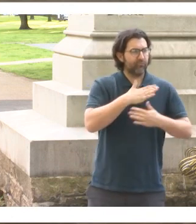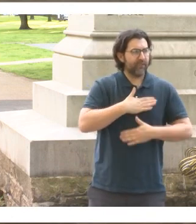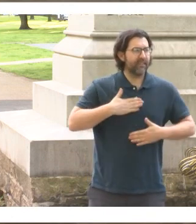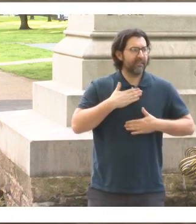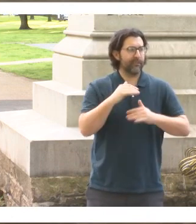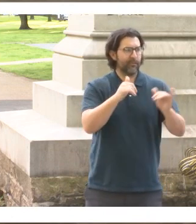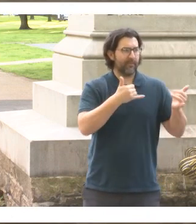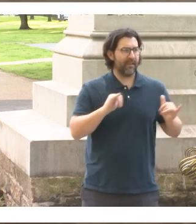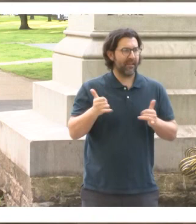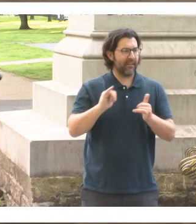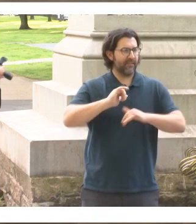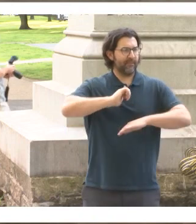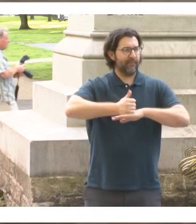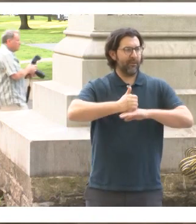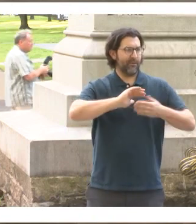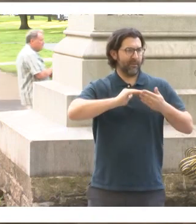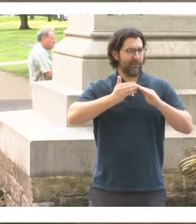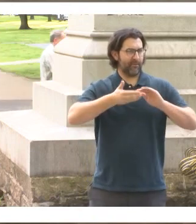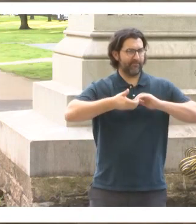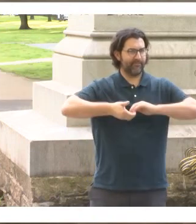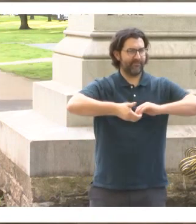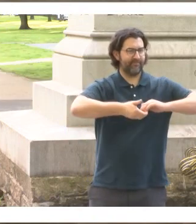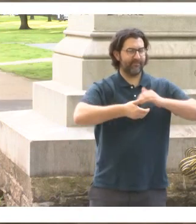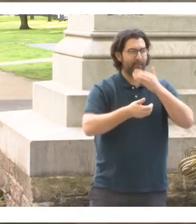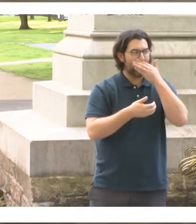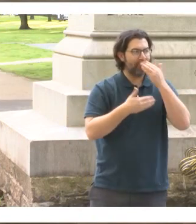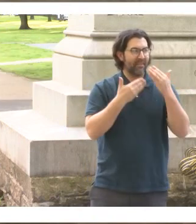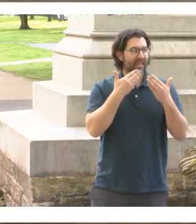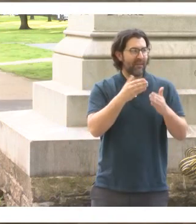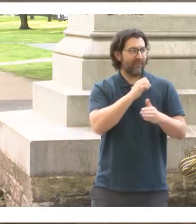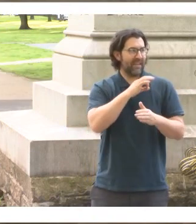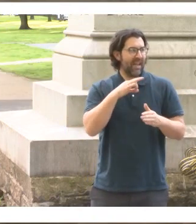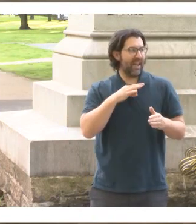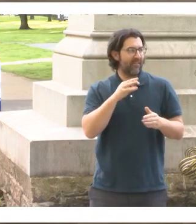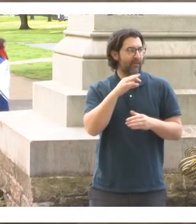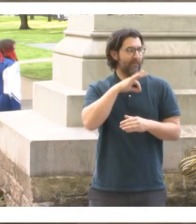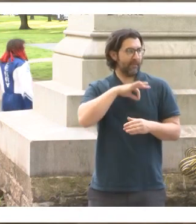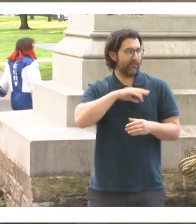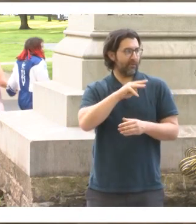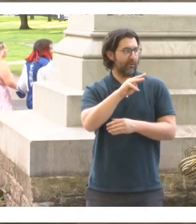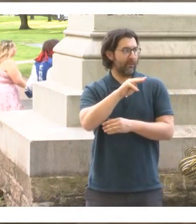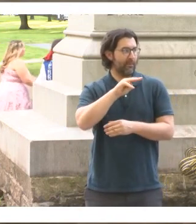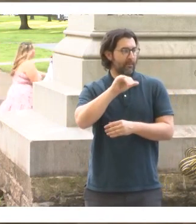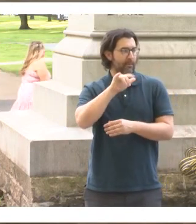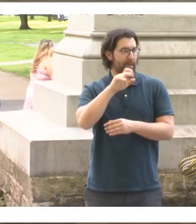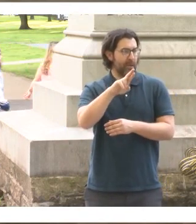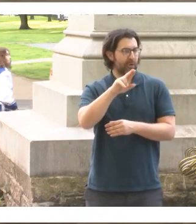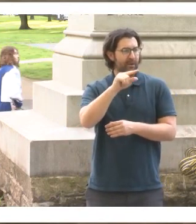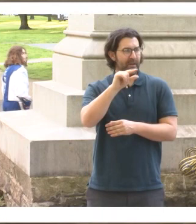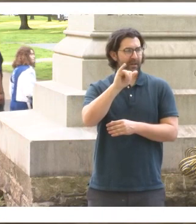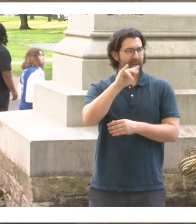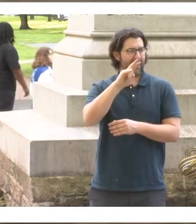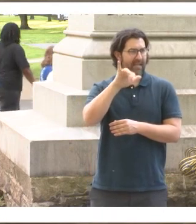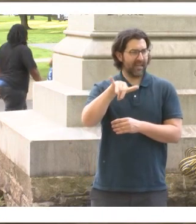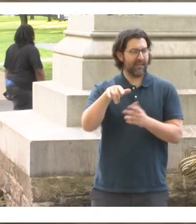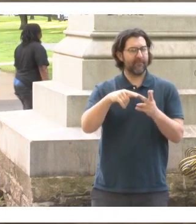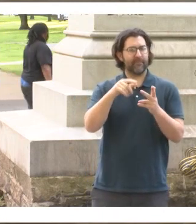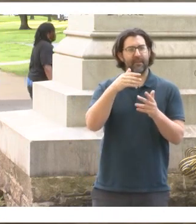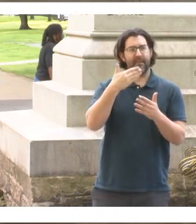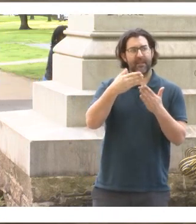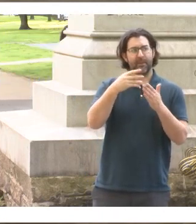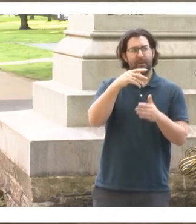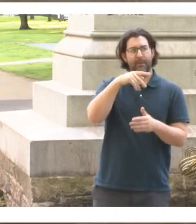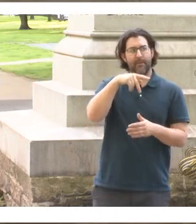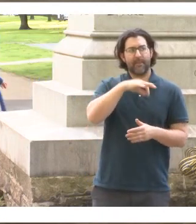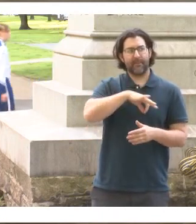build community. Thank you to the staff of the City of Pittsburgh, Mayor Gainey. Thank you to the Pittsburgh Parks Conservancy,